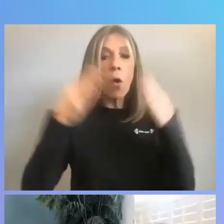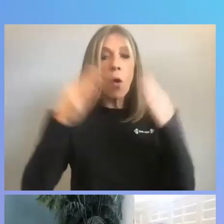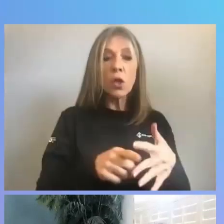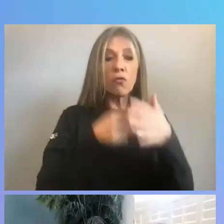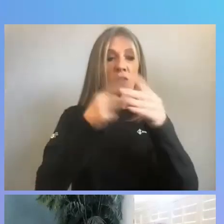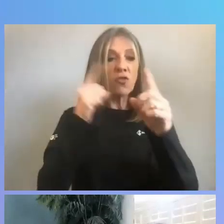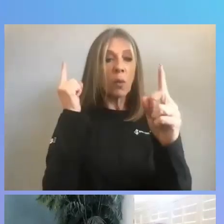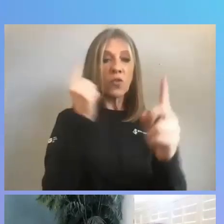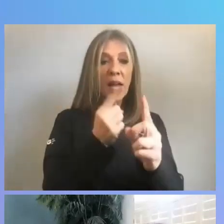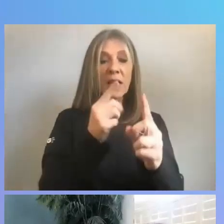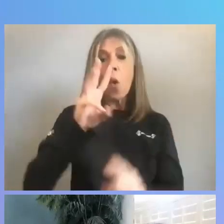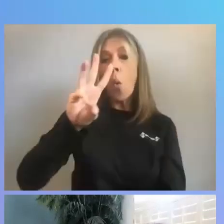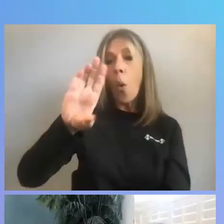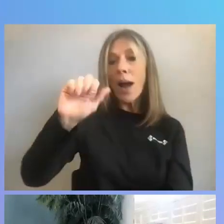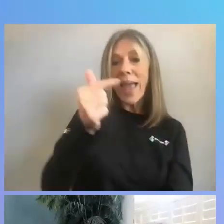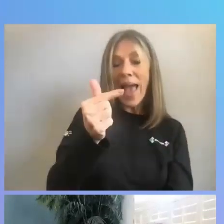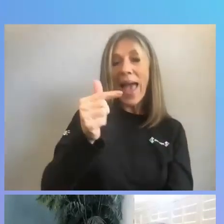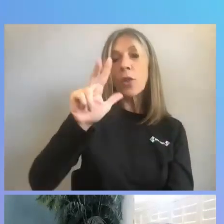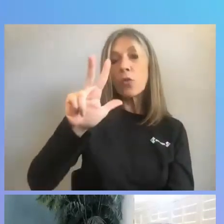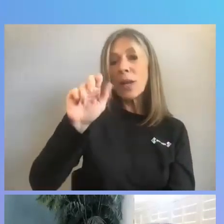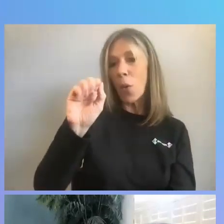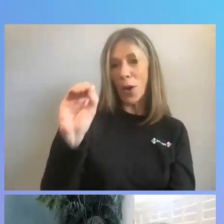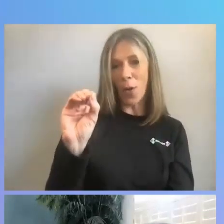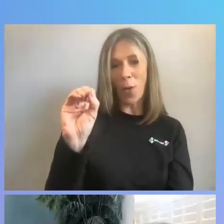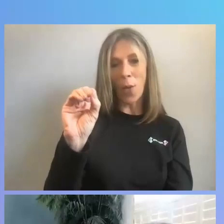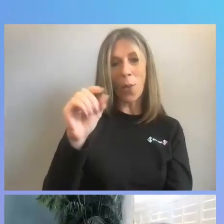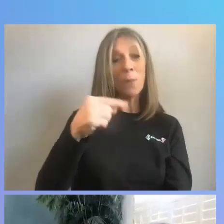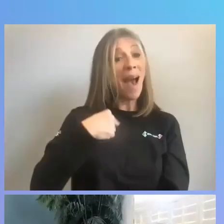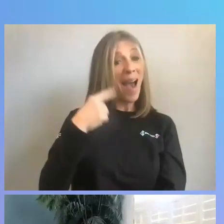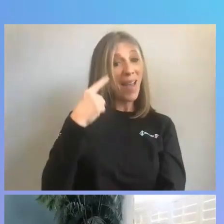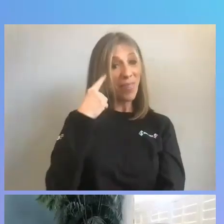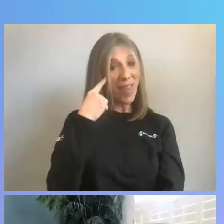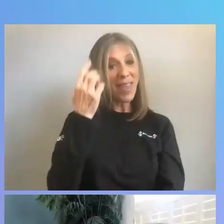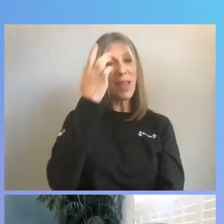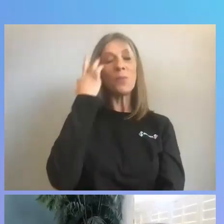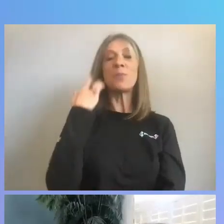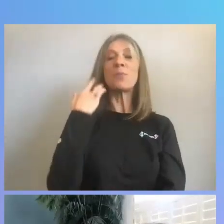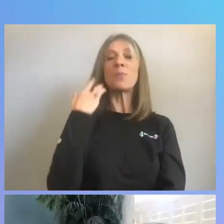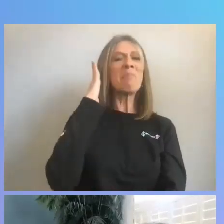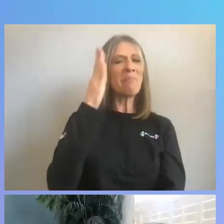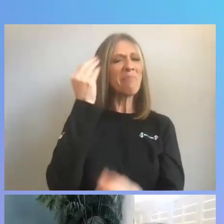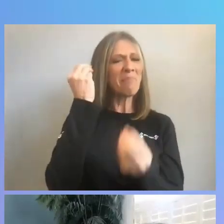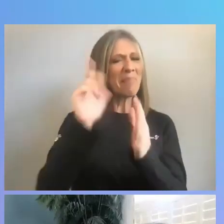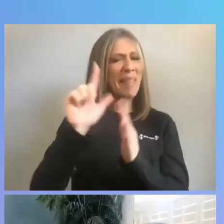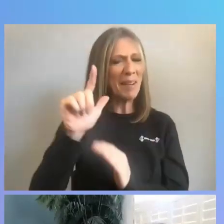objective WCAG 3.0. So I think, well, I'll tell you what I think in a little bit.